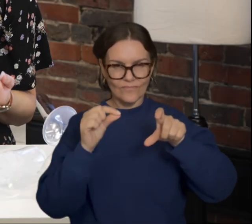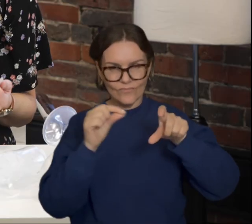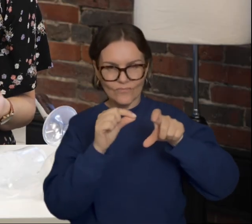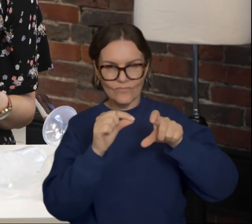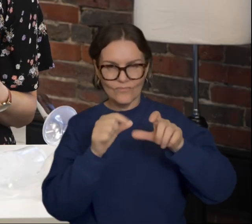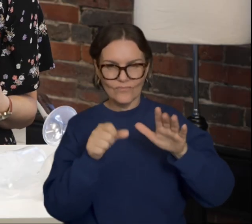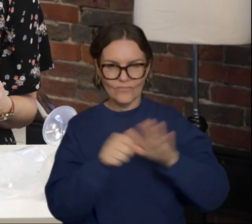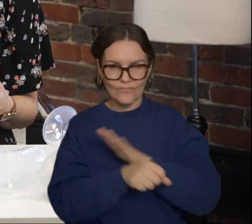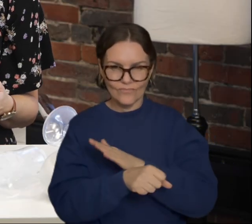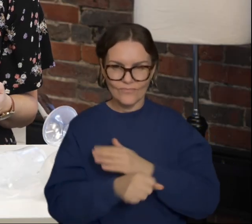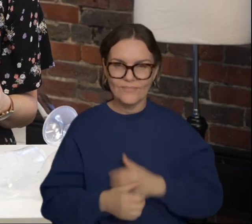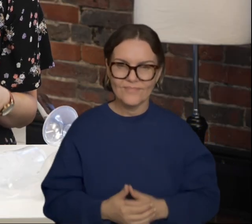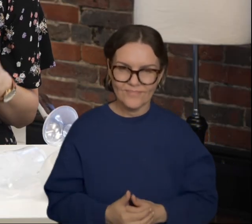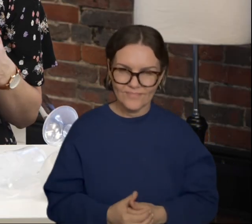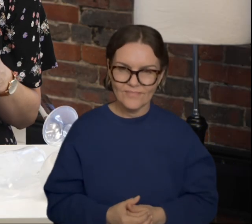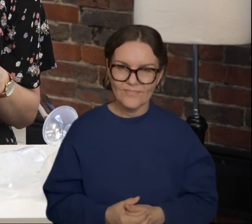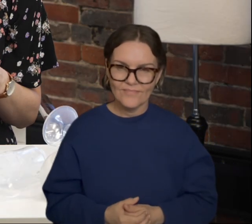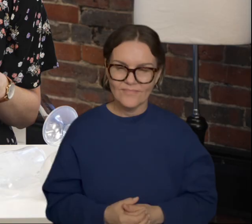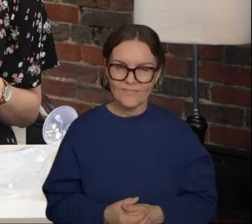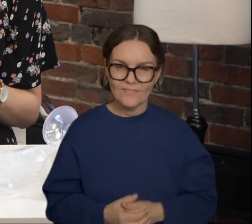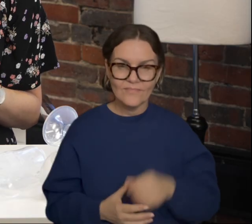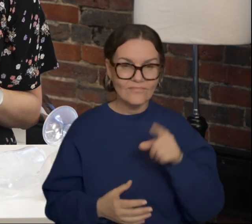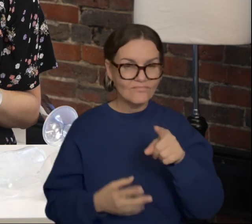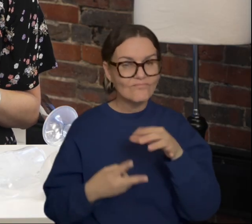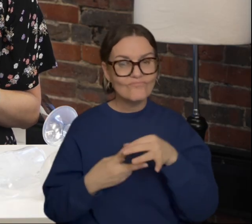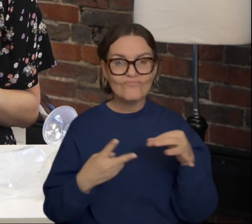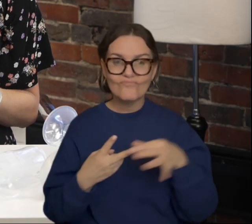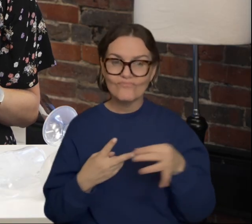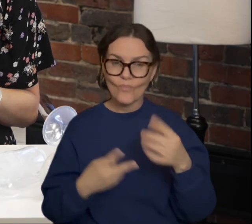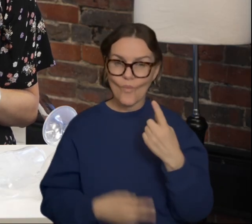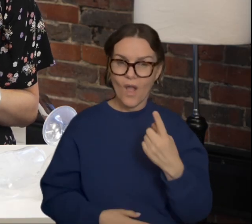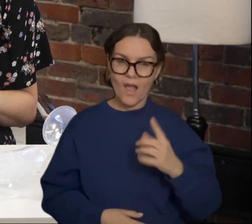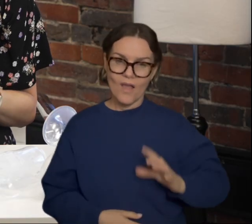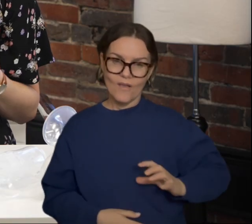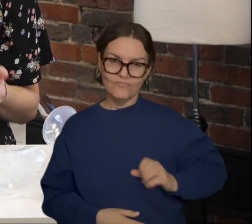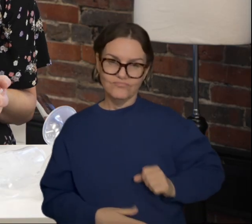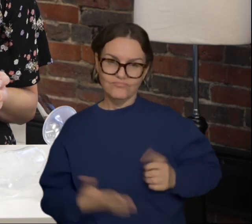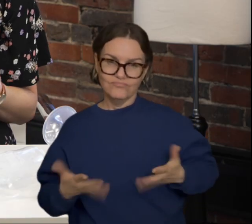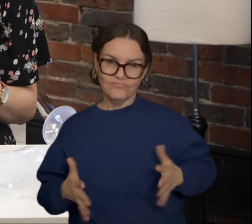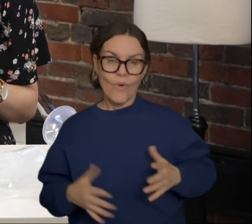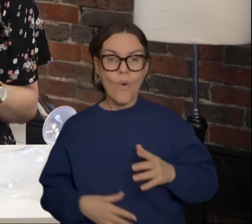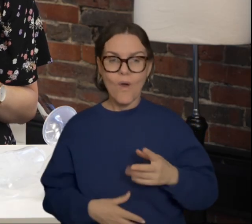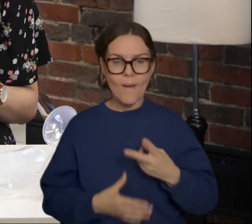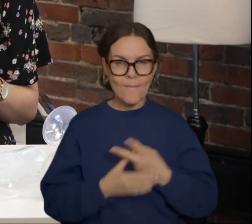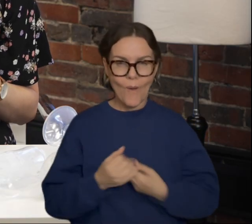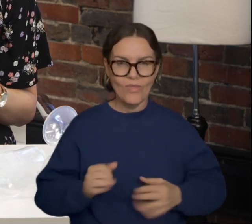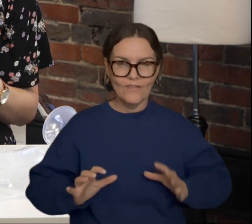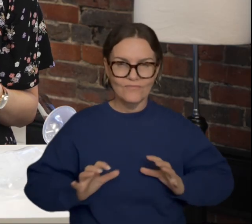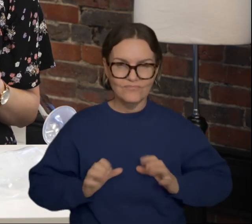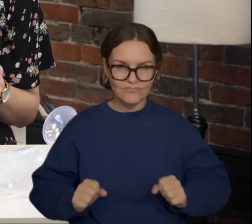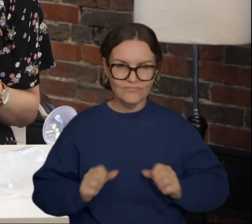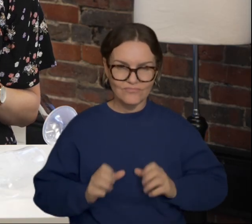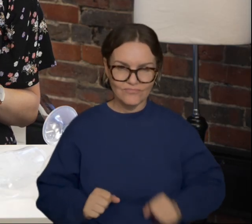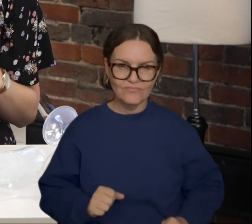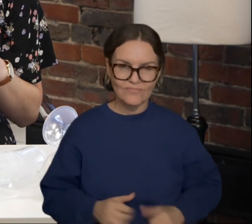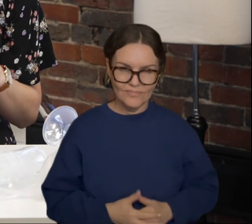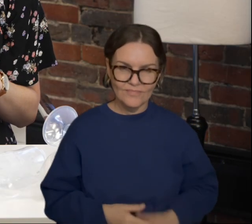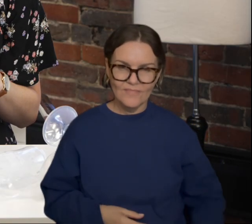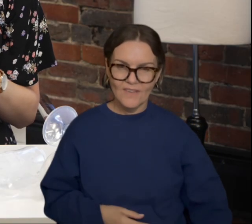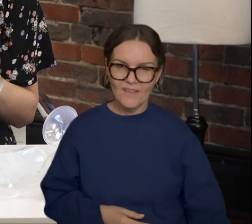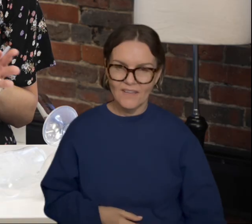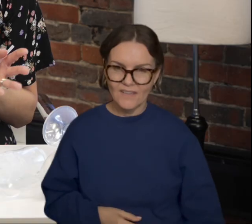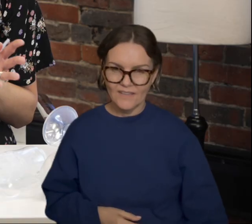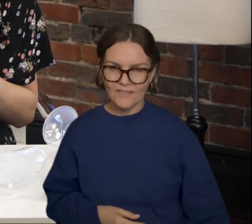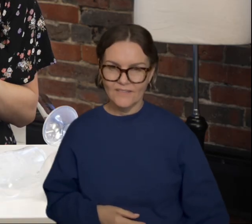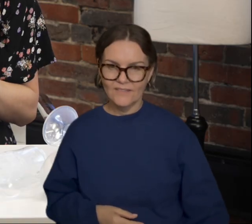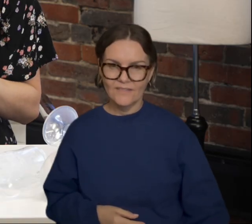The last part for setting up your pump is the choice between single and double pumping. Both the Cimilre S6 and the S6 Plus can be